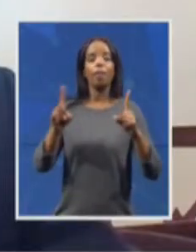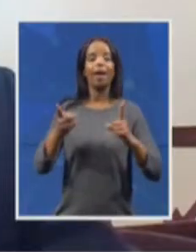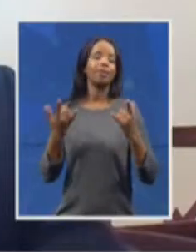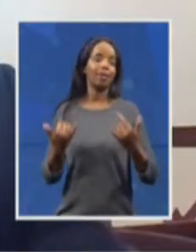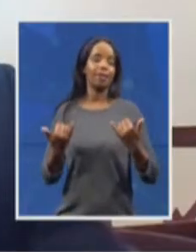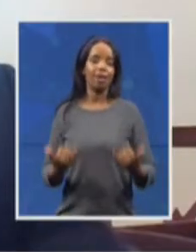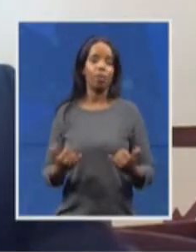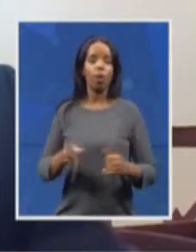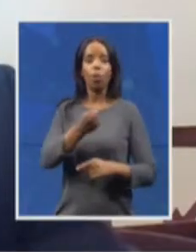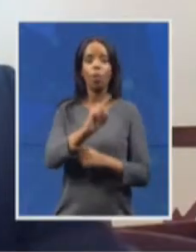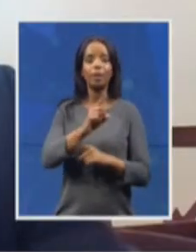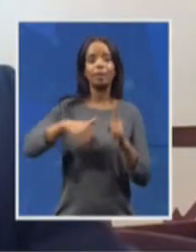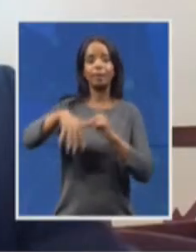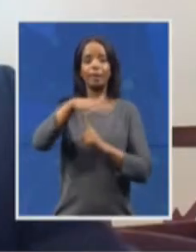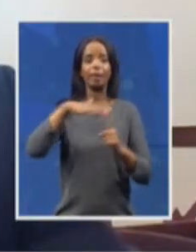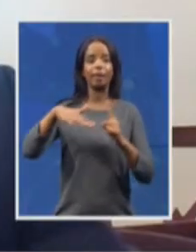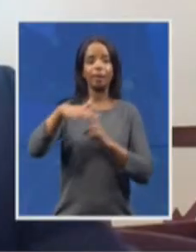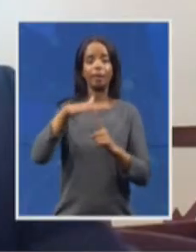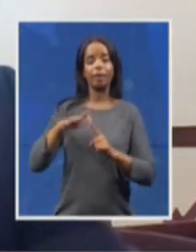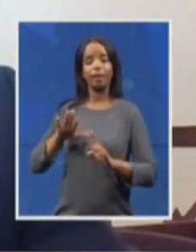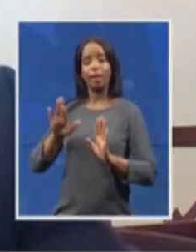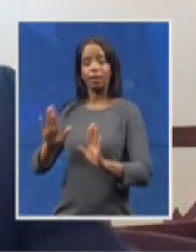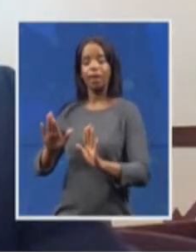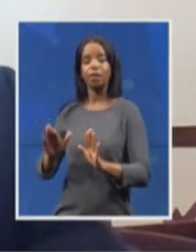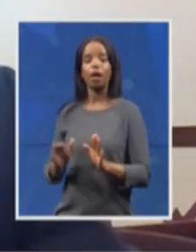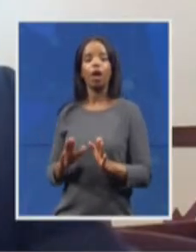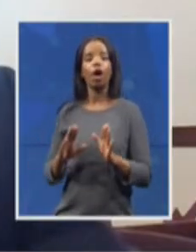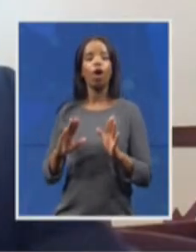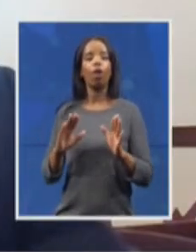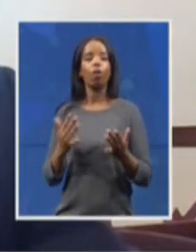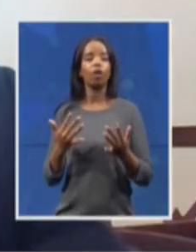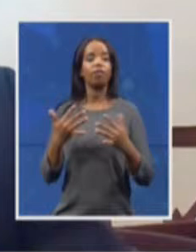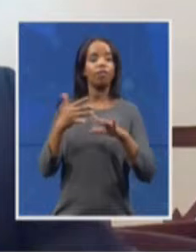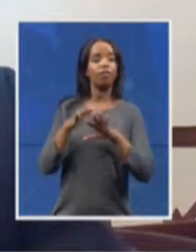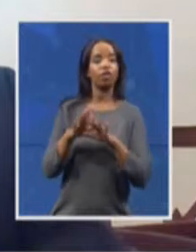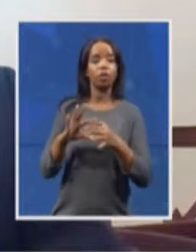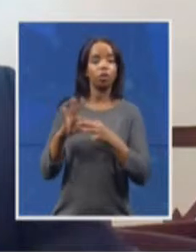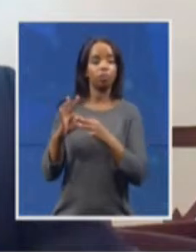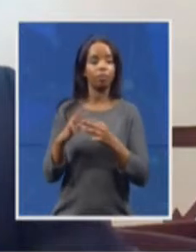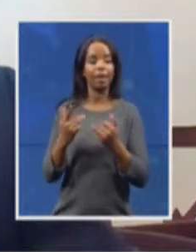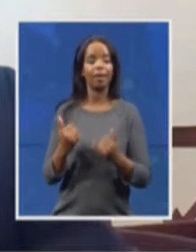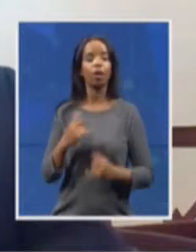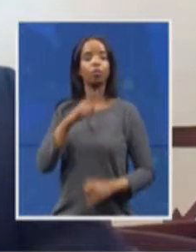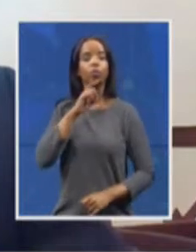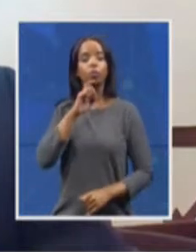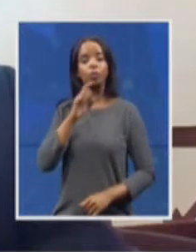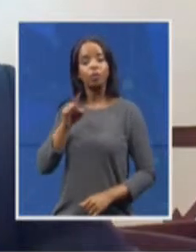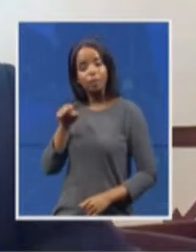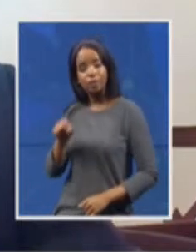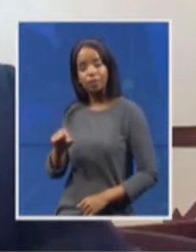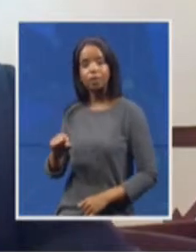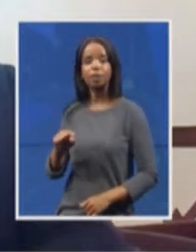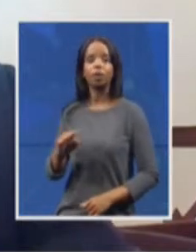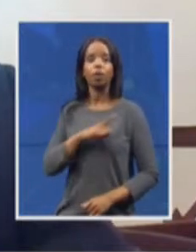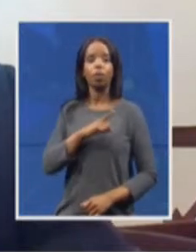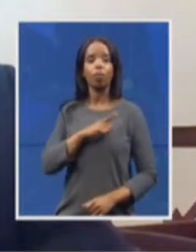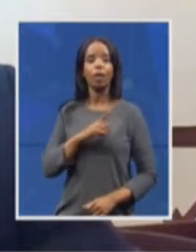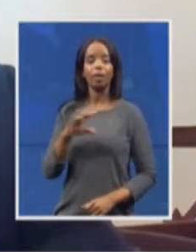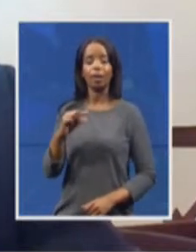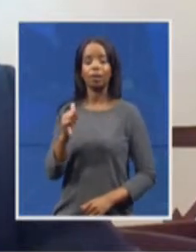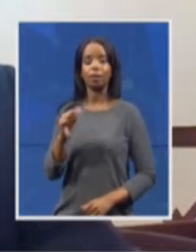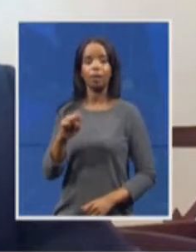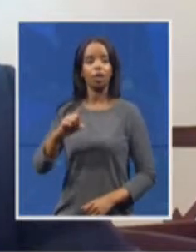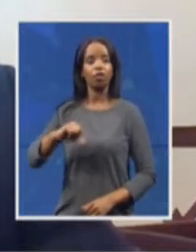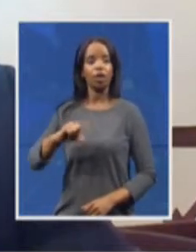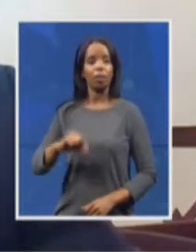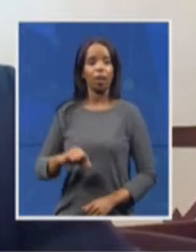gas? Assuming that gas would be cheaper and cleaner than diesel, what constraints is